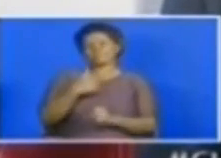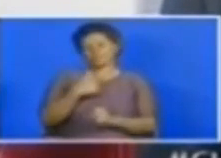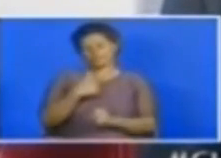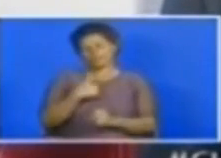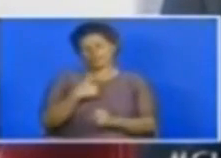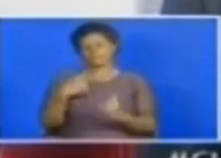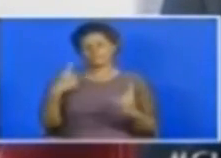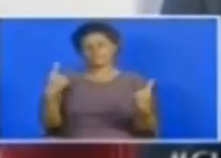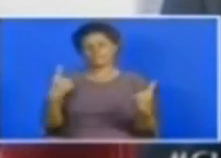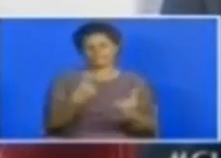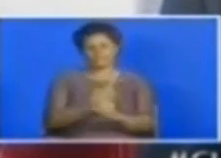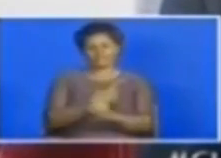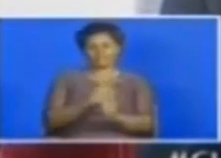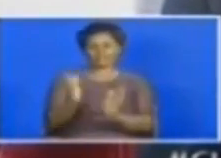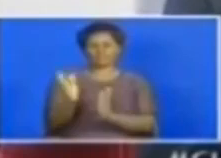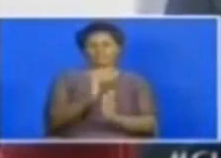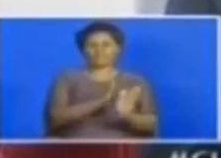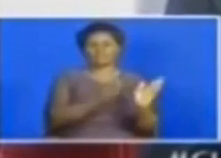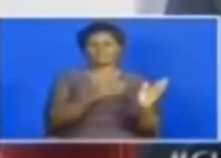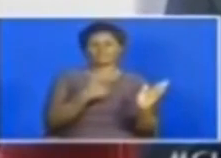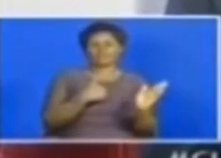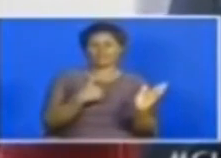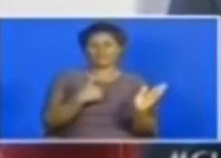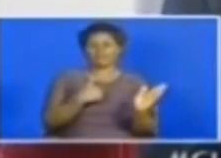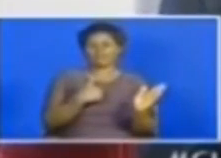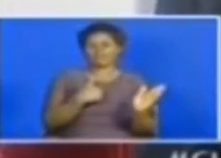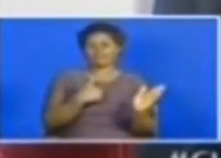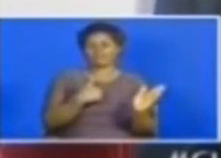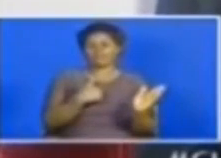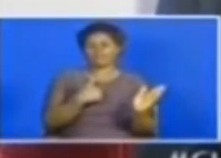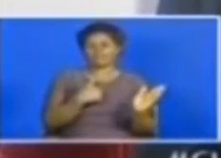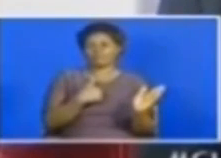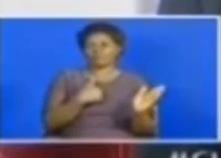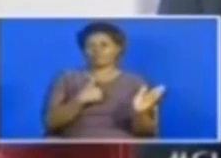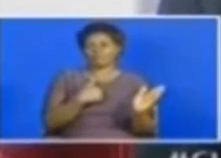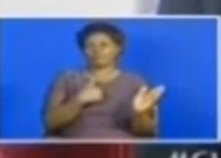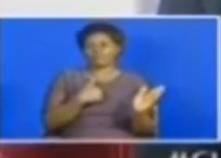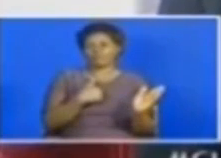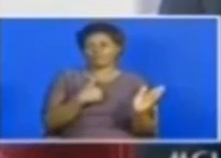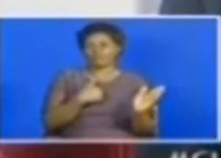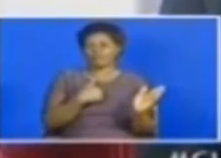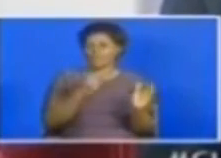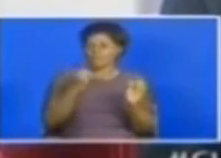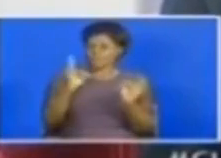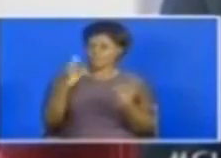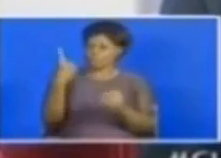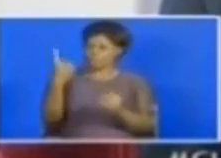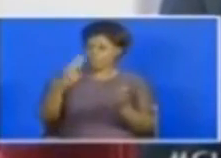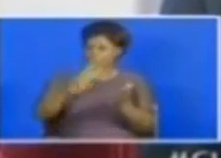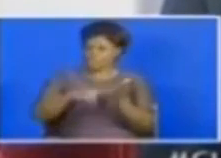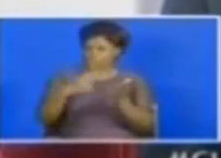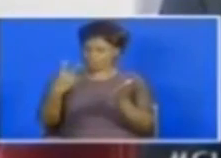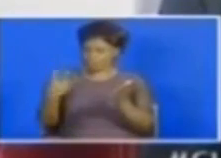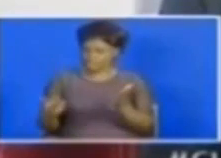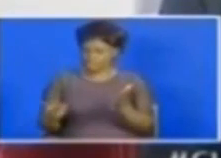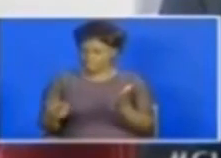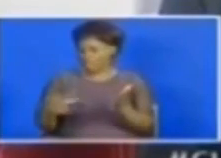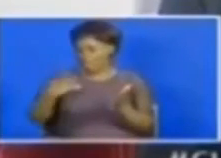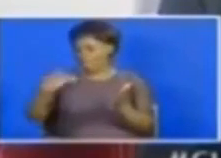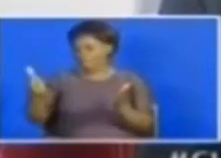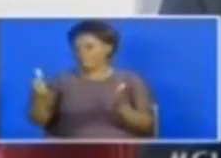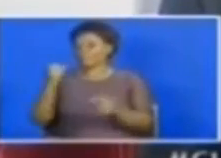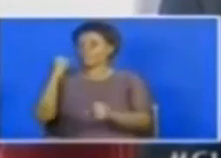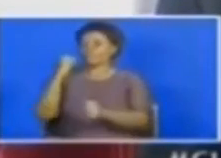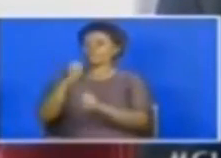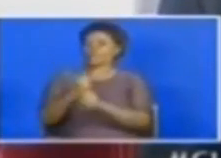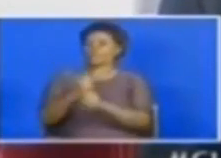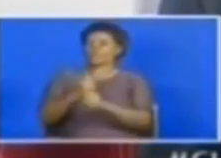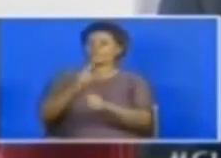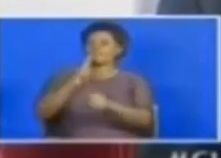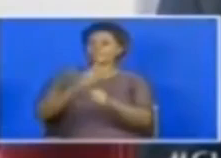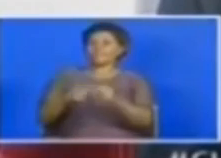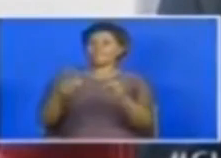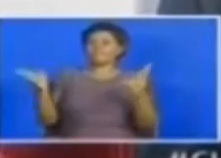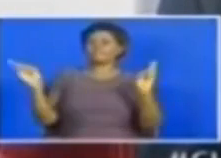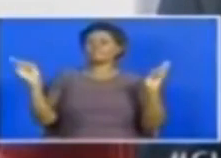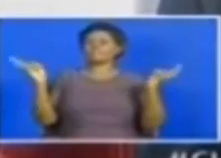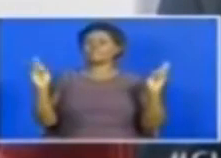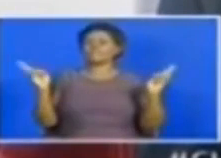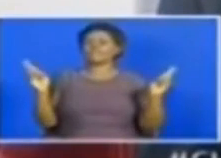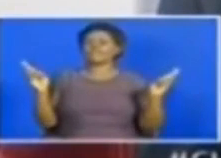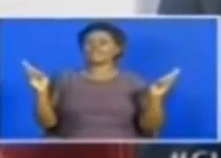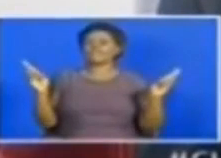various plans that we have in place. If one fails, another one will pick up. And when we are ready with those options, we'll make those